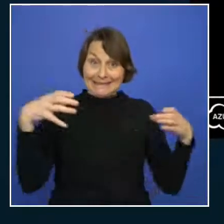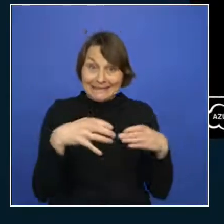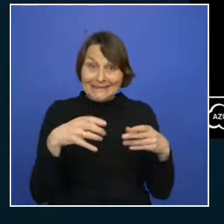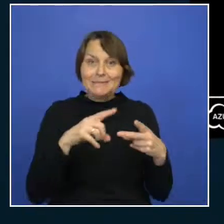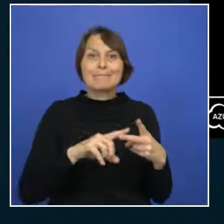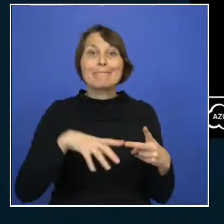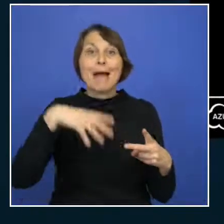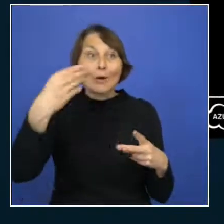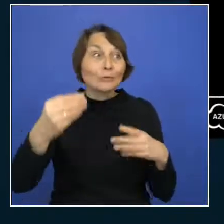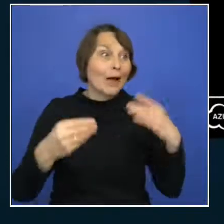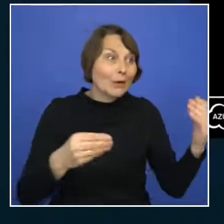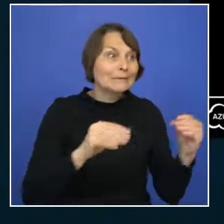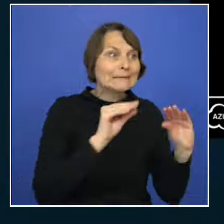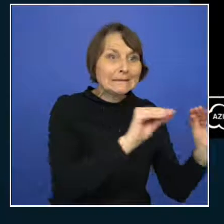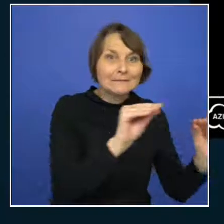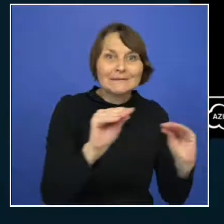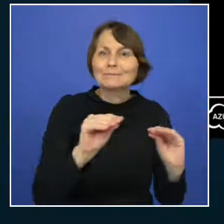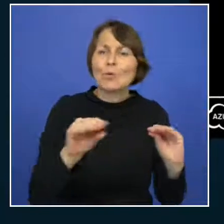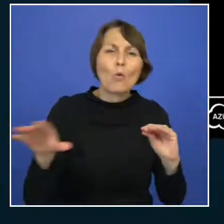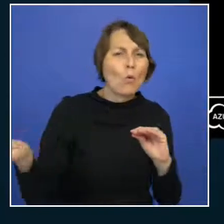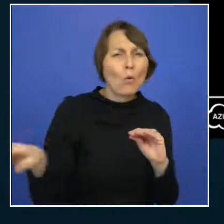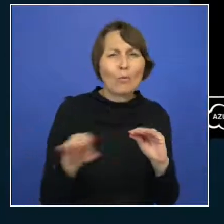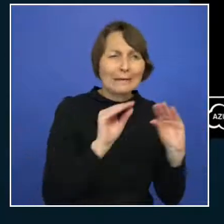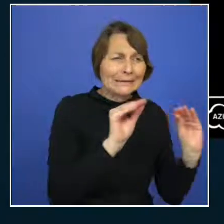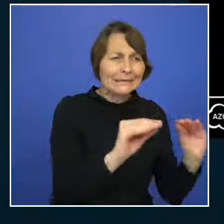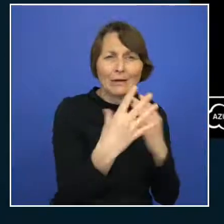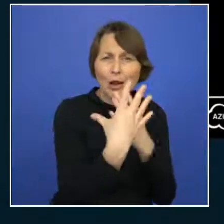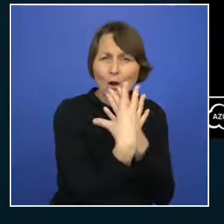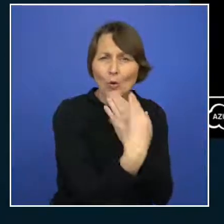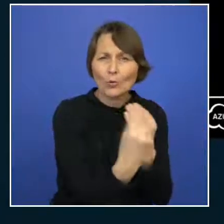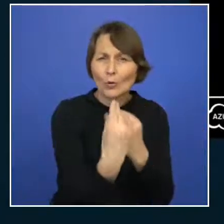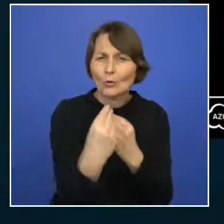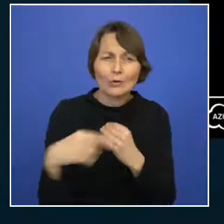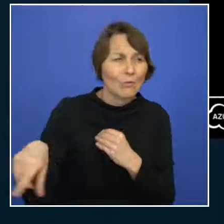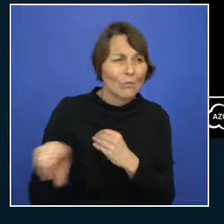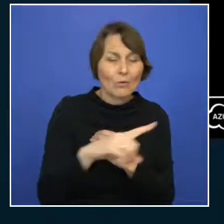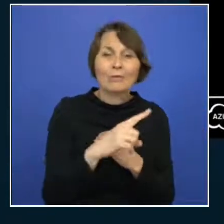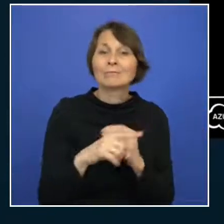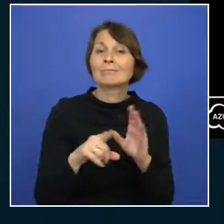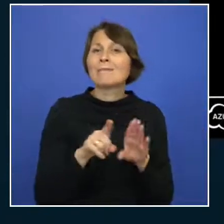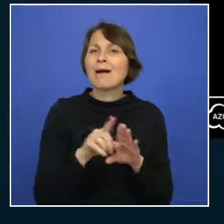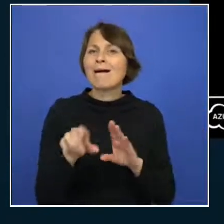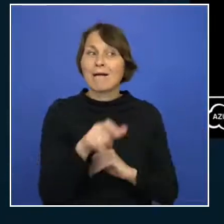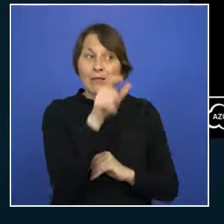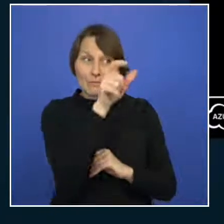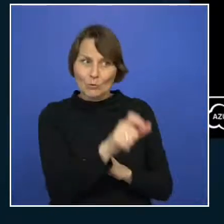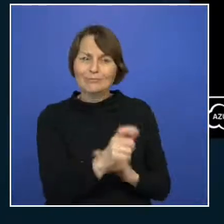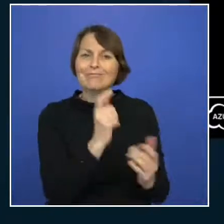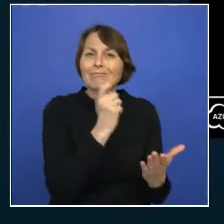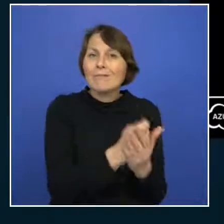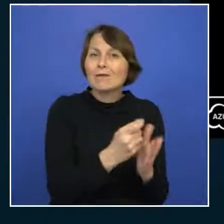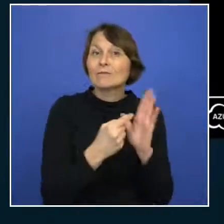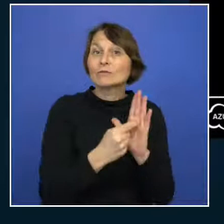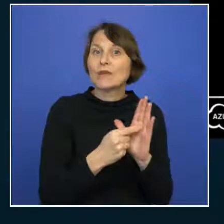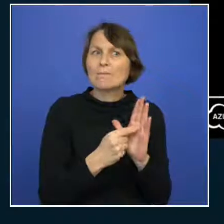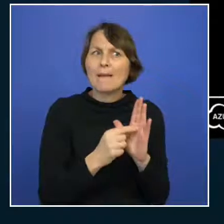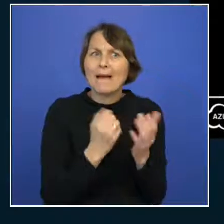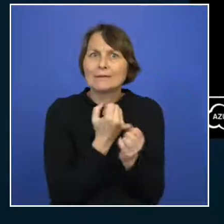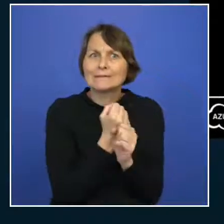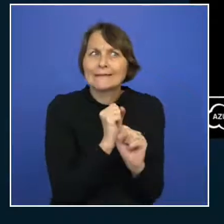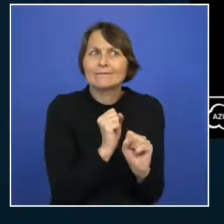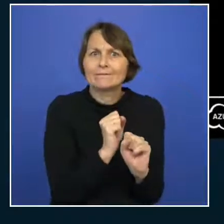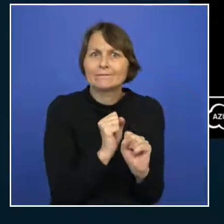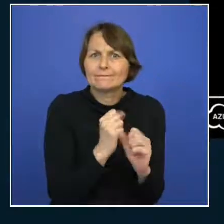to educate our others and our clients about security, because based on